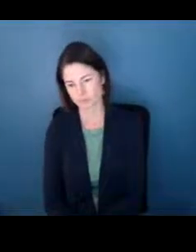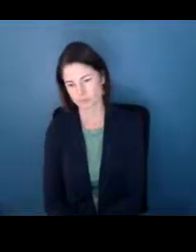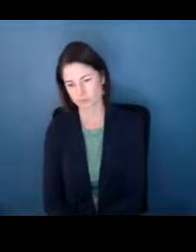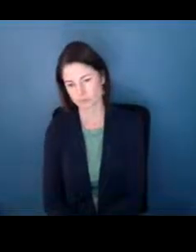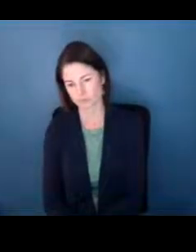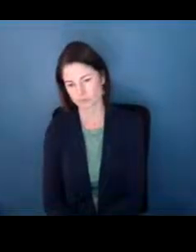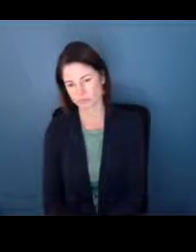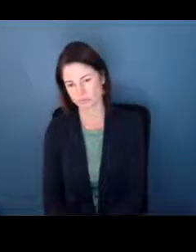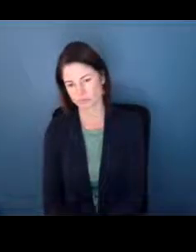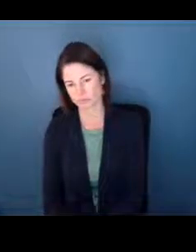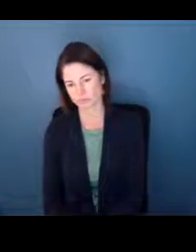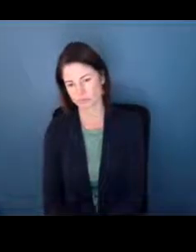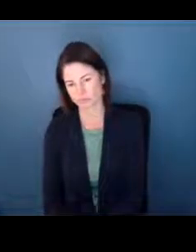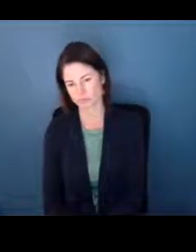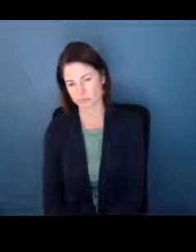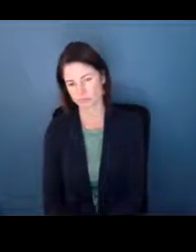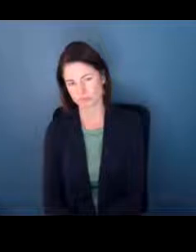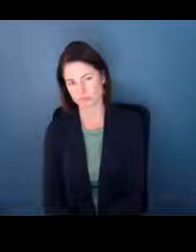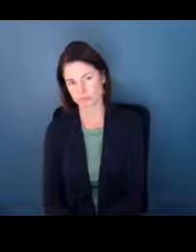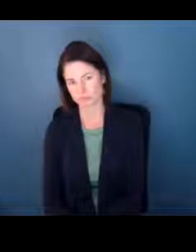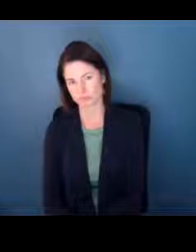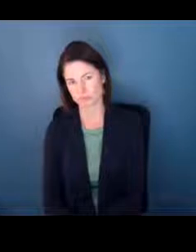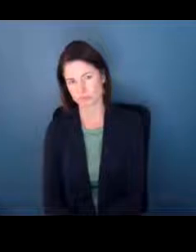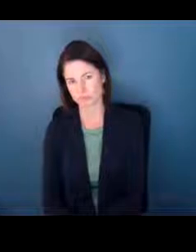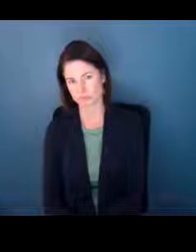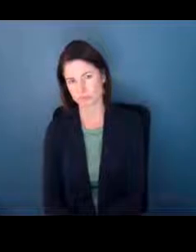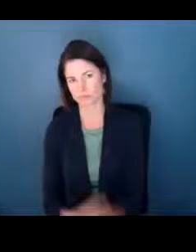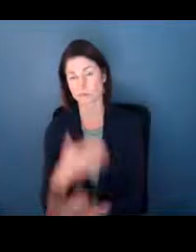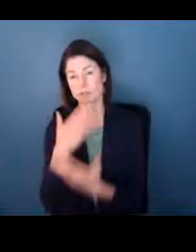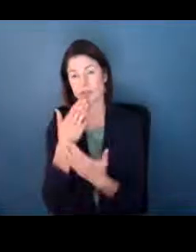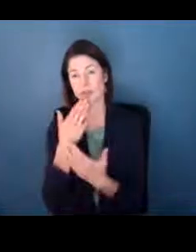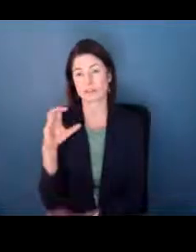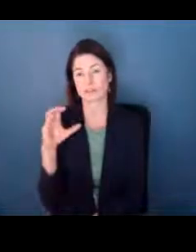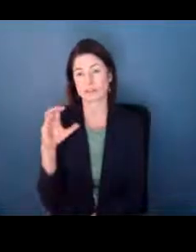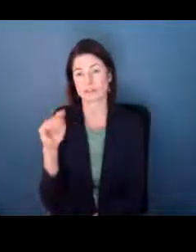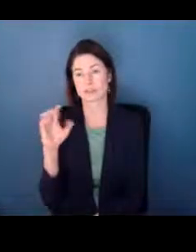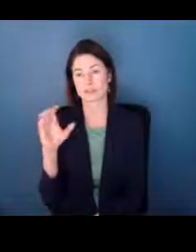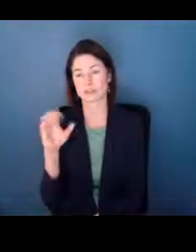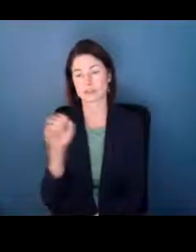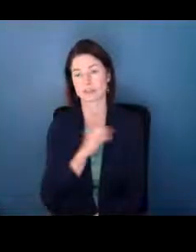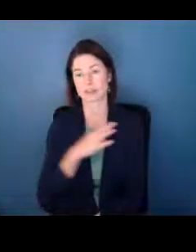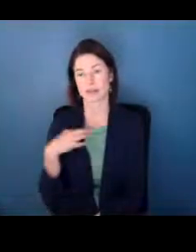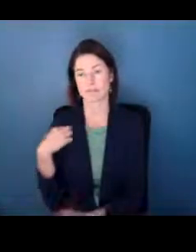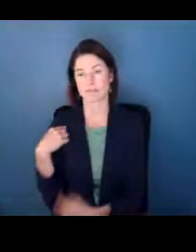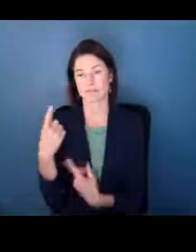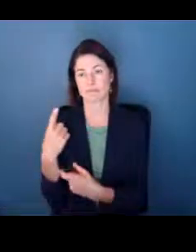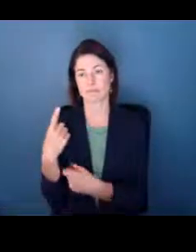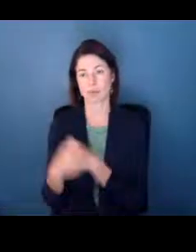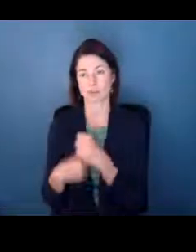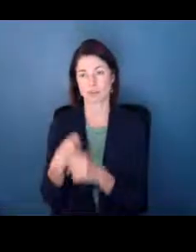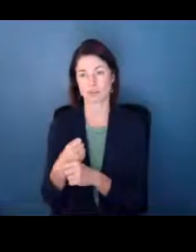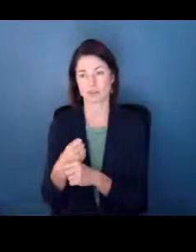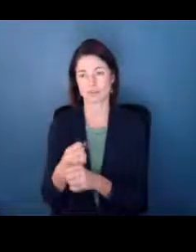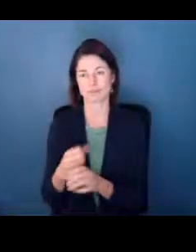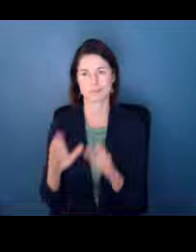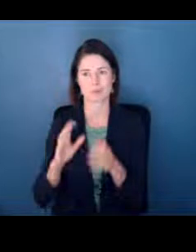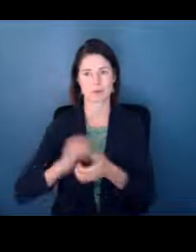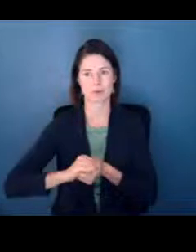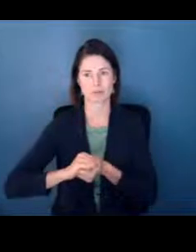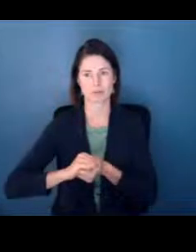give kudos to and thanks to the great work of the CTC and staff over the last year. We've had a great partnership